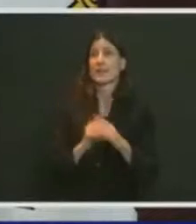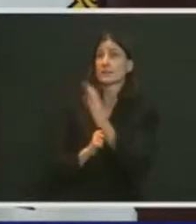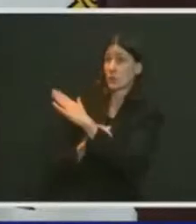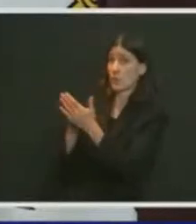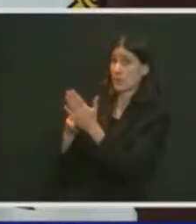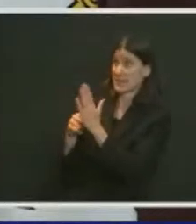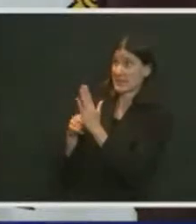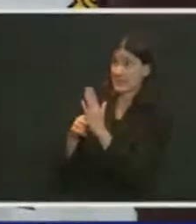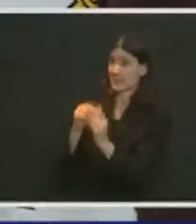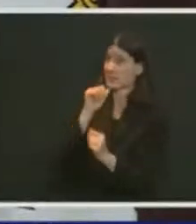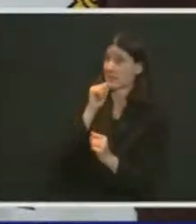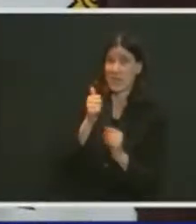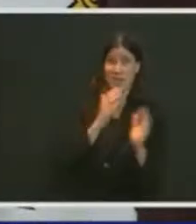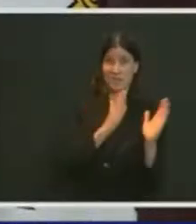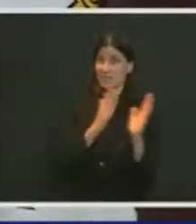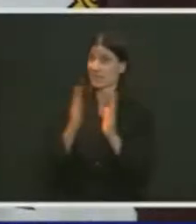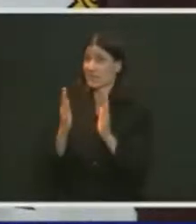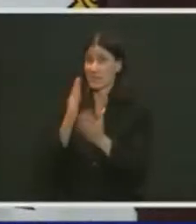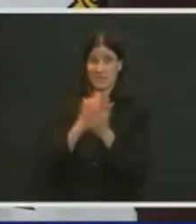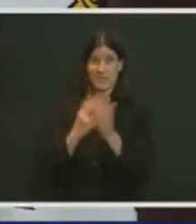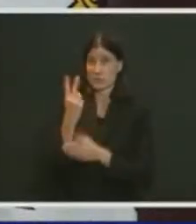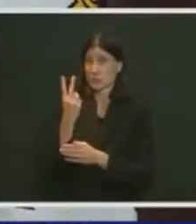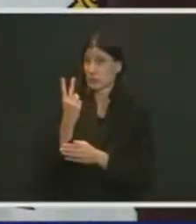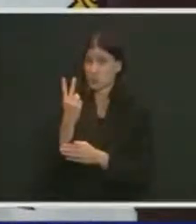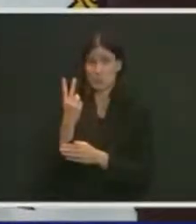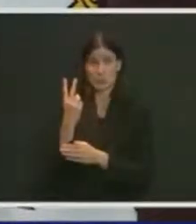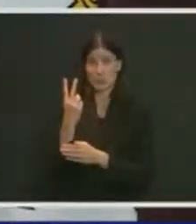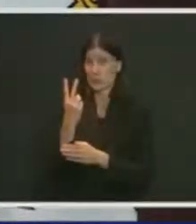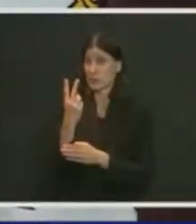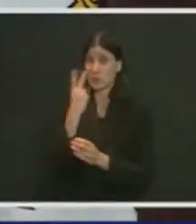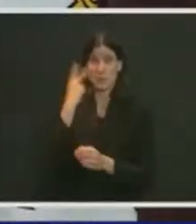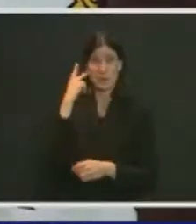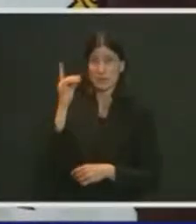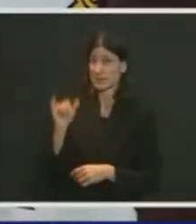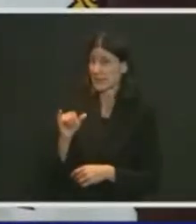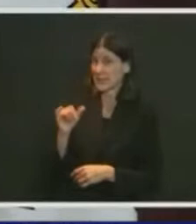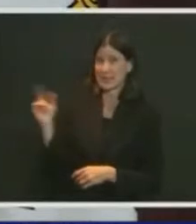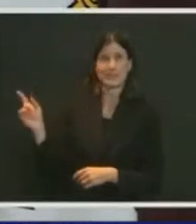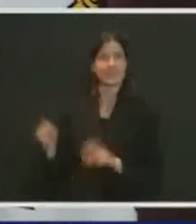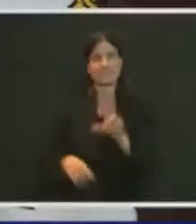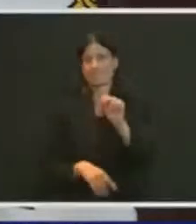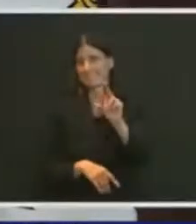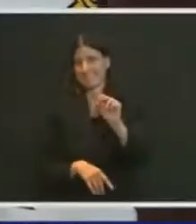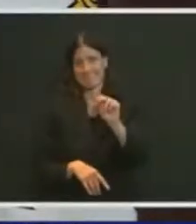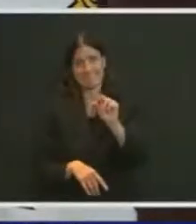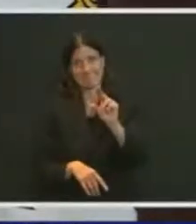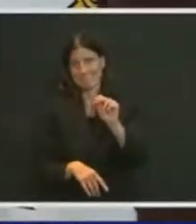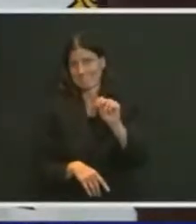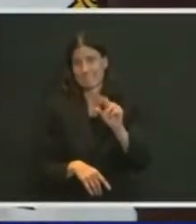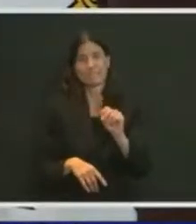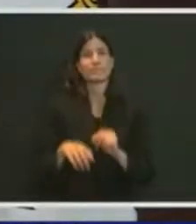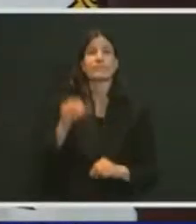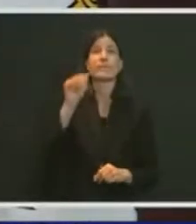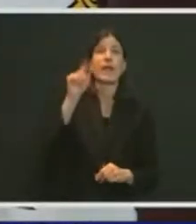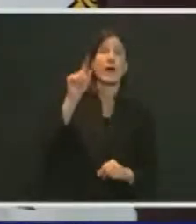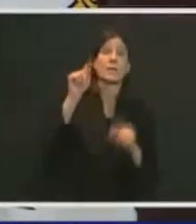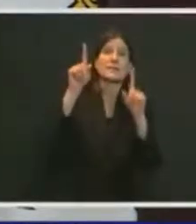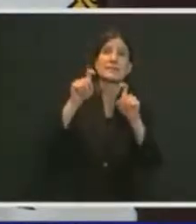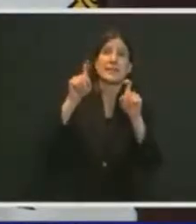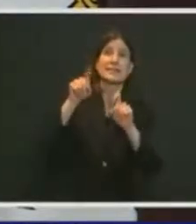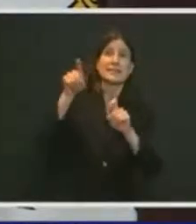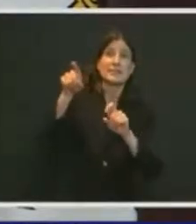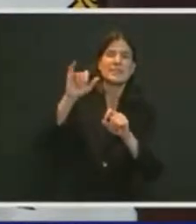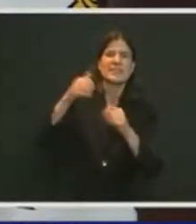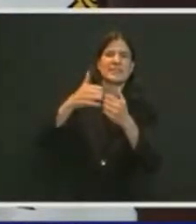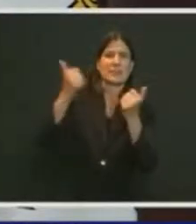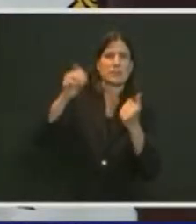to do with the Abbott test, that maybe the infections No. were worse than we thought? It does not. No, absolutely not. It's just,